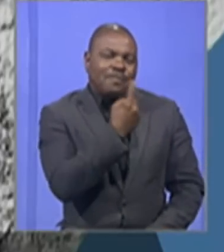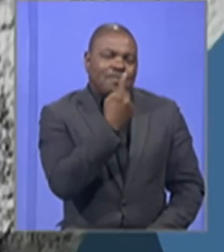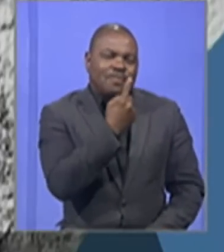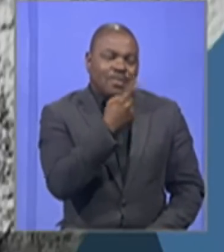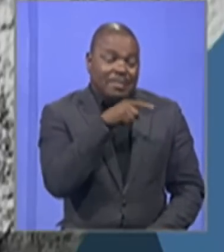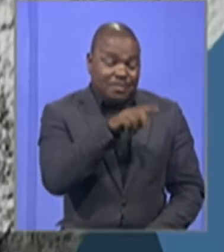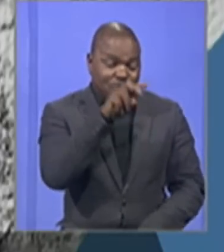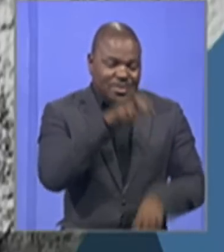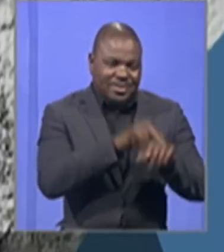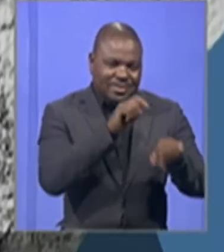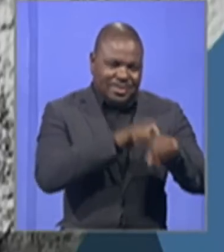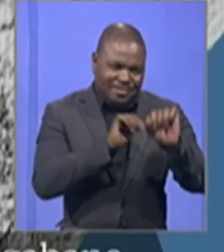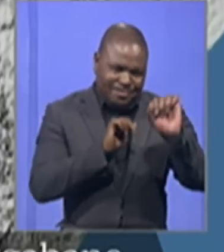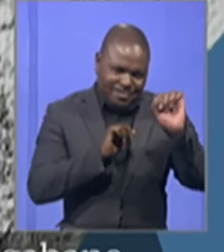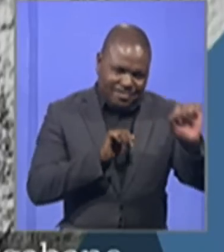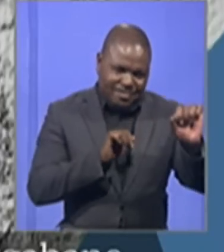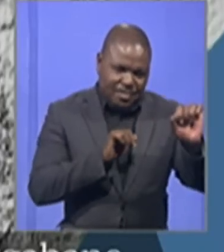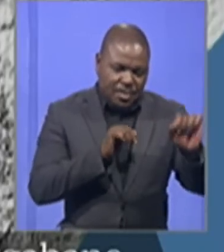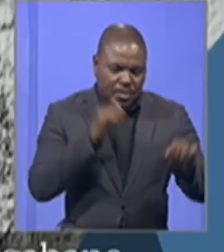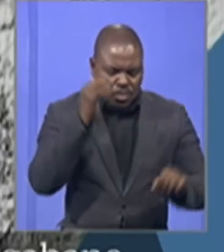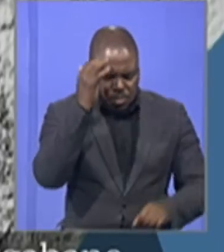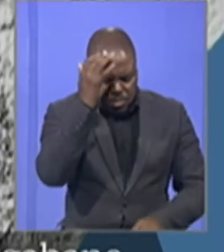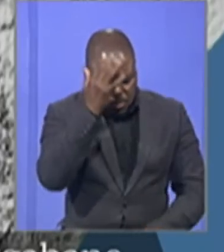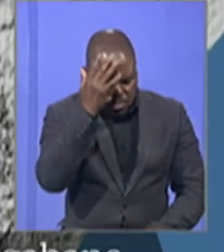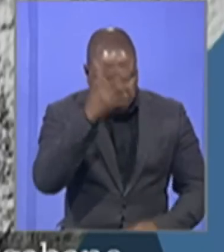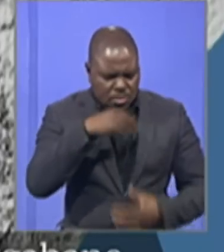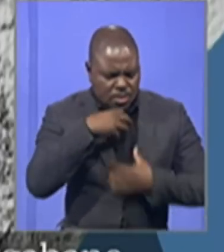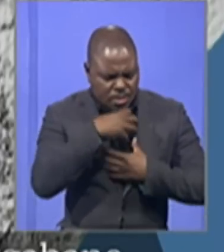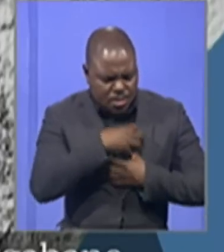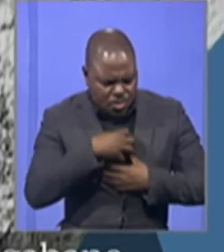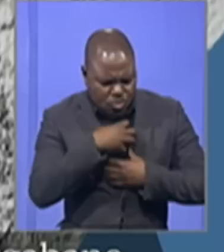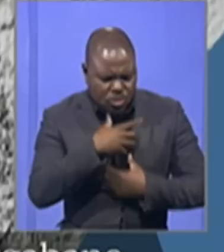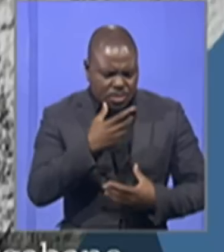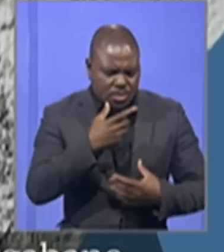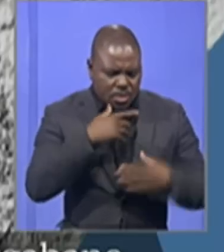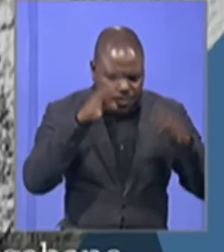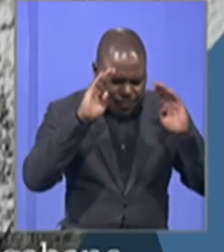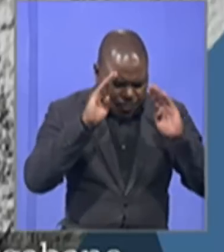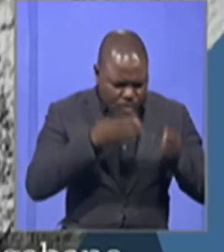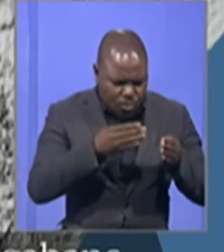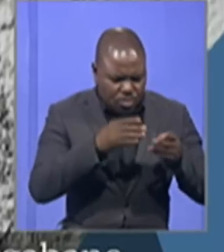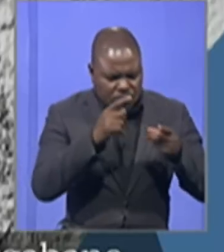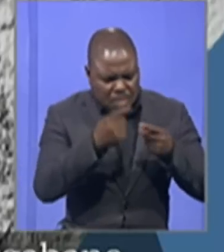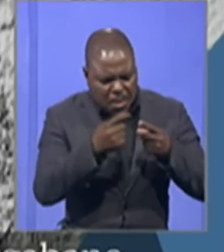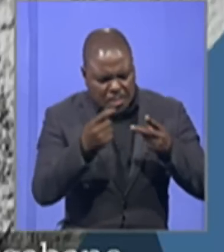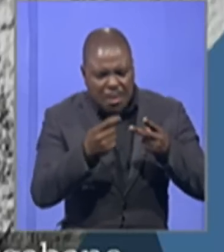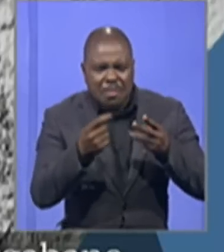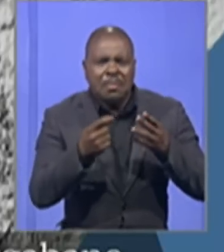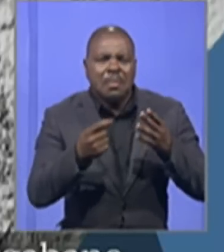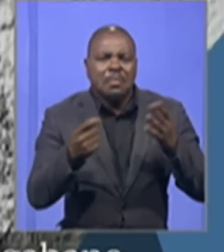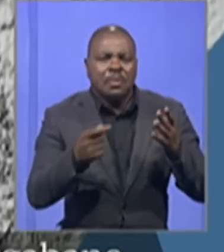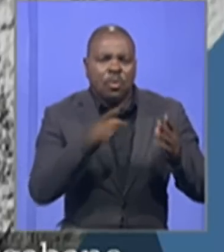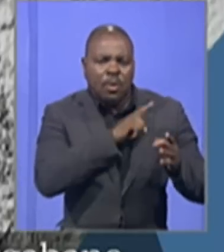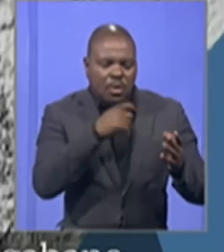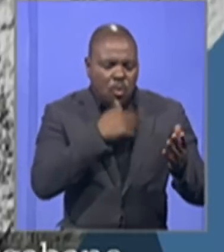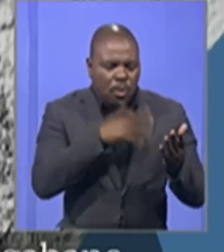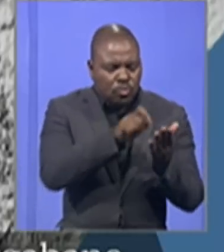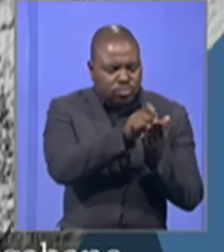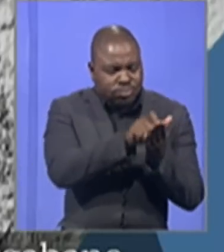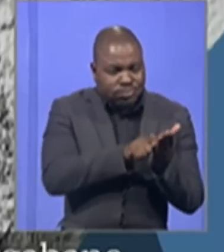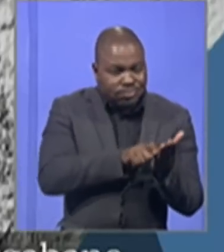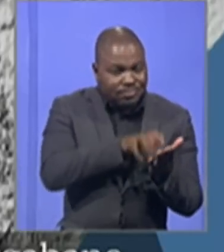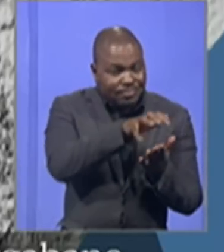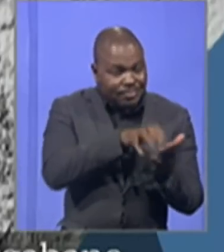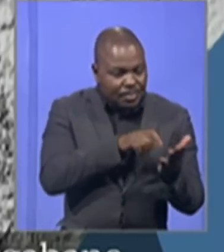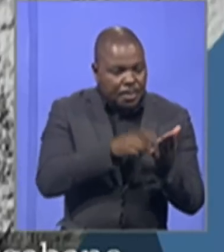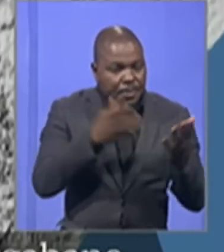wena bongong ba hao kelello ya hao maikutlong a hao o shebane le sena o tobane le sena se leng hore o batla ho se ngola